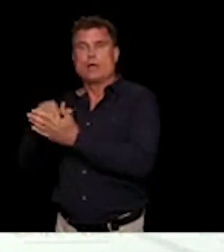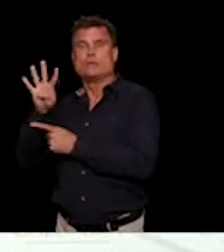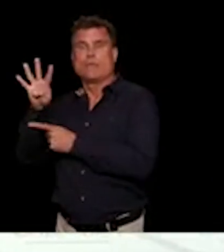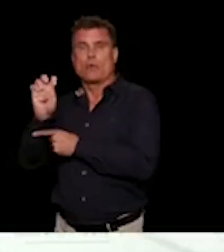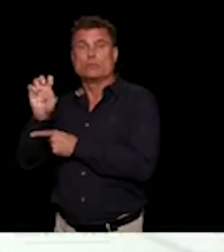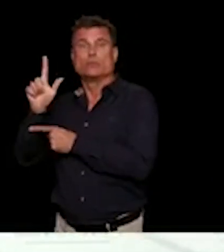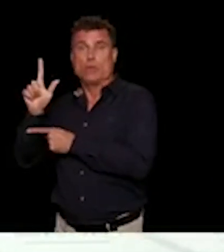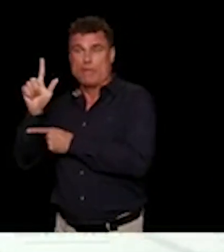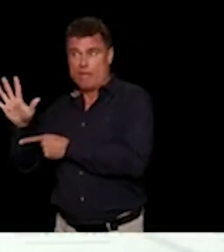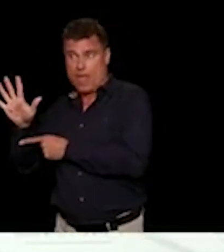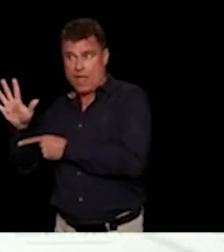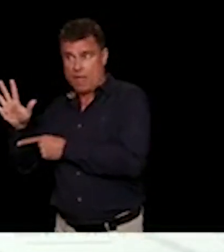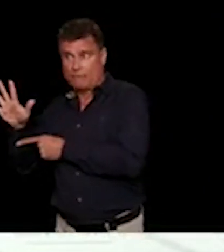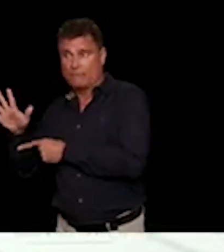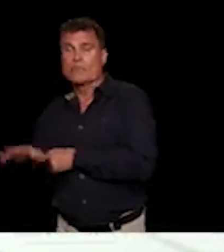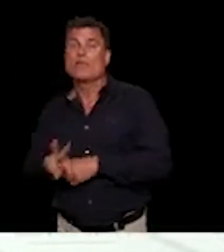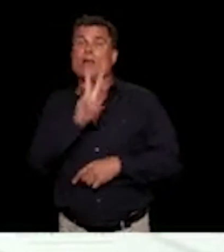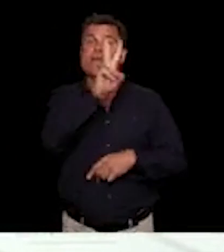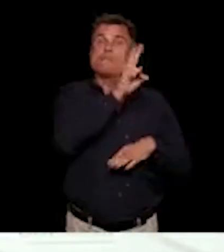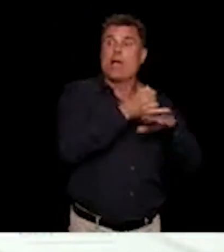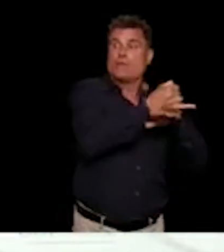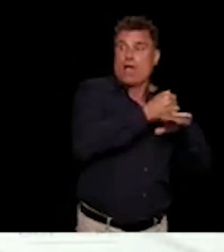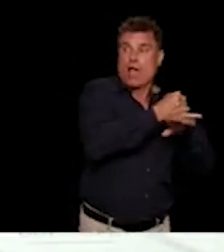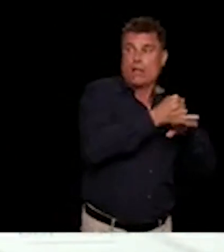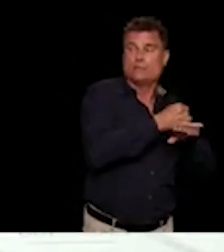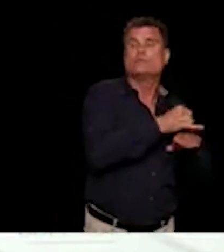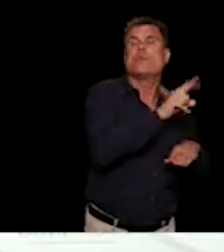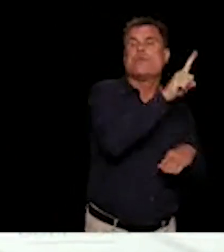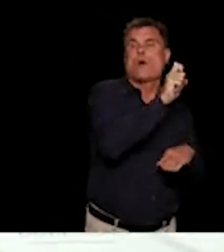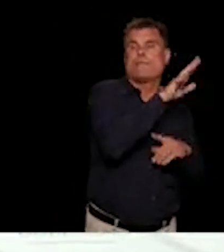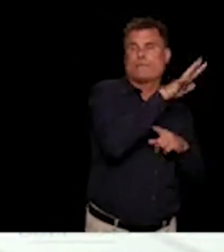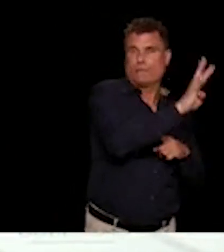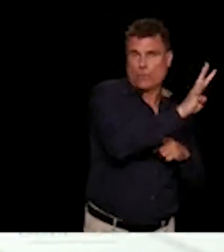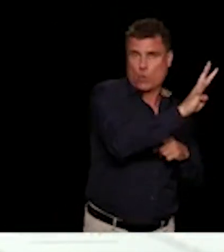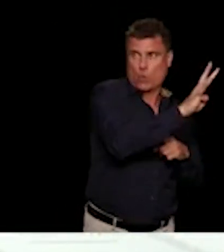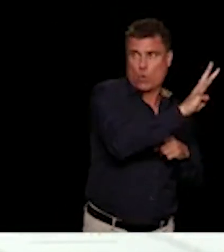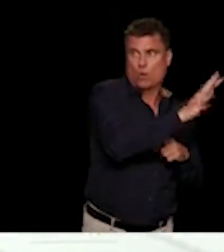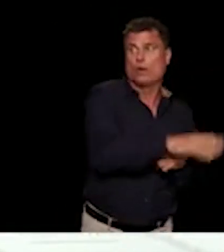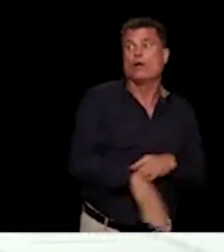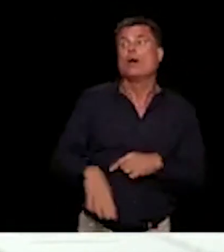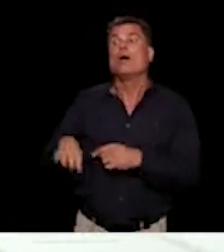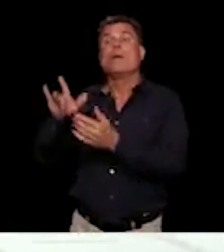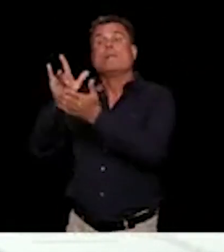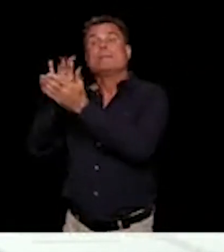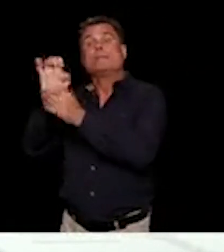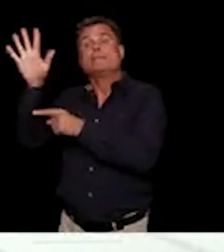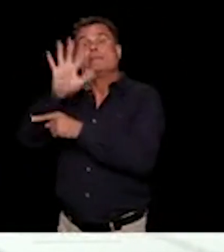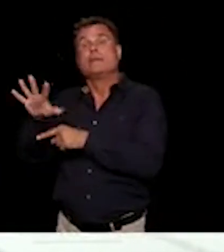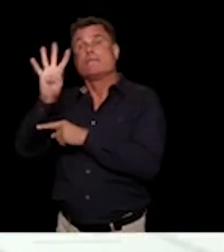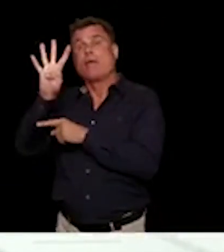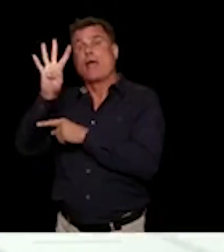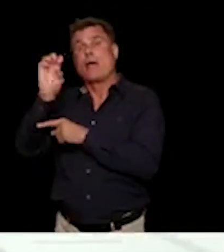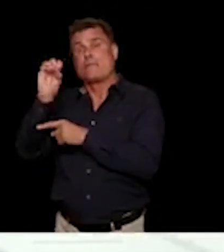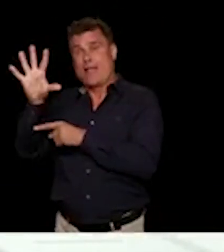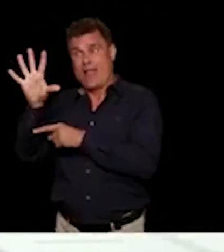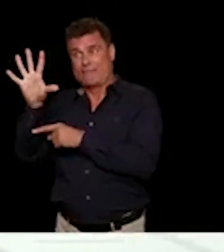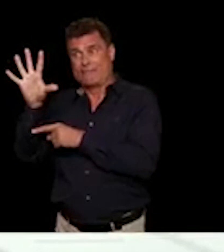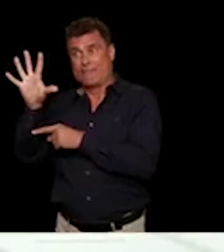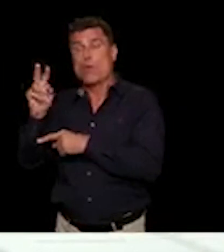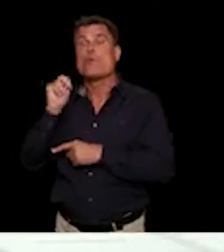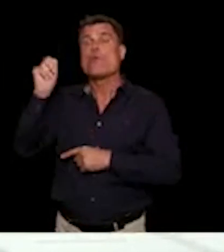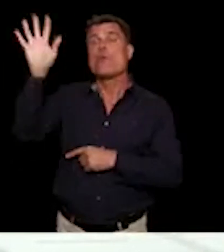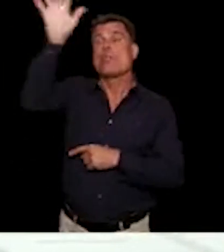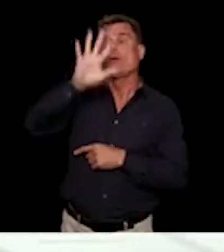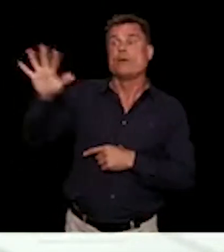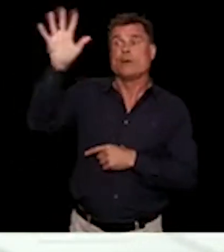2,425 cases in the Fraser Health Authority, 154 cases on Vancouver Island, 405 in the Interior